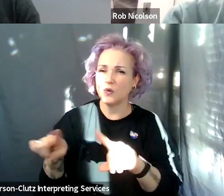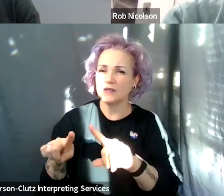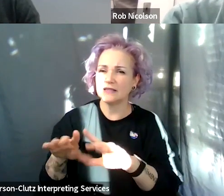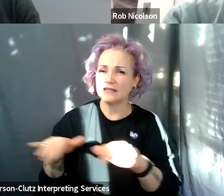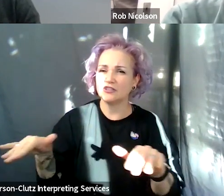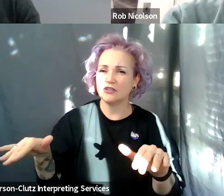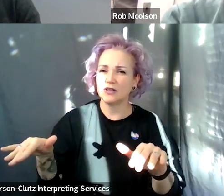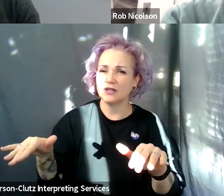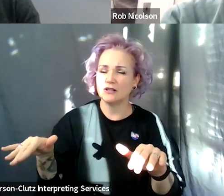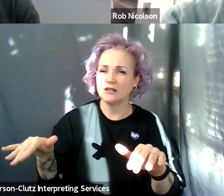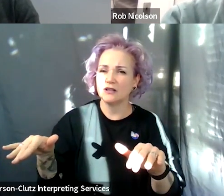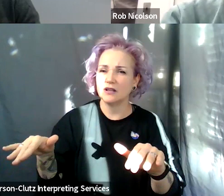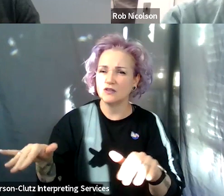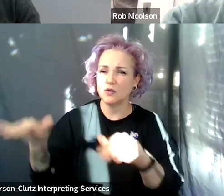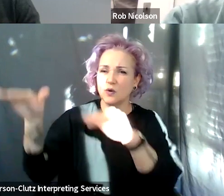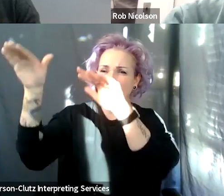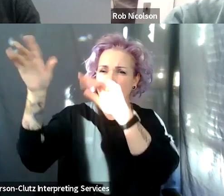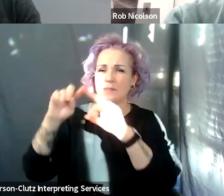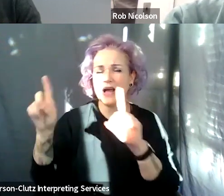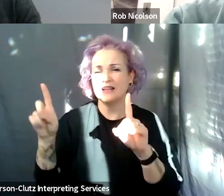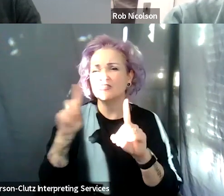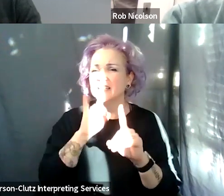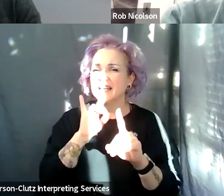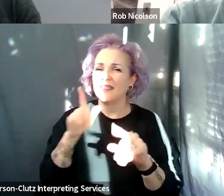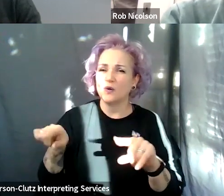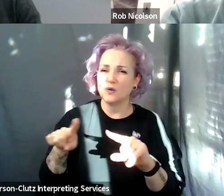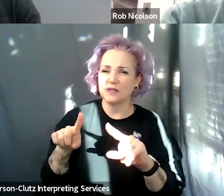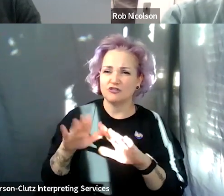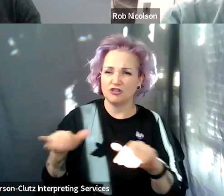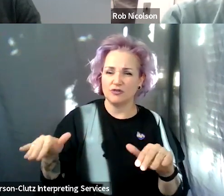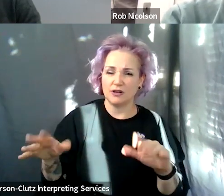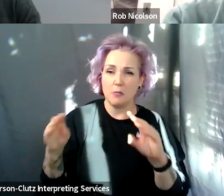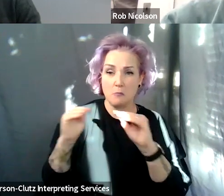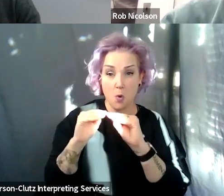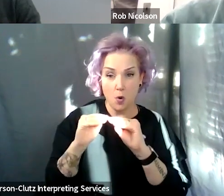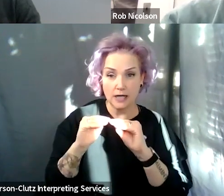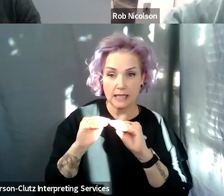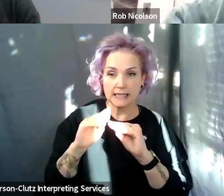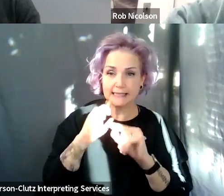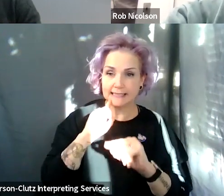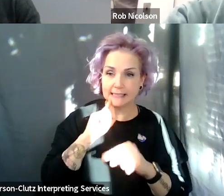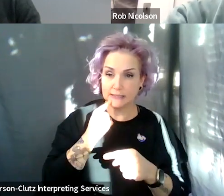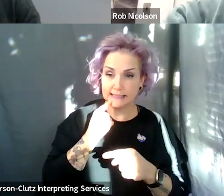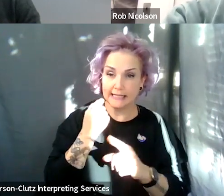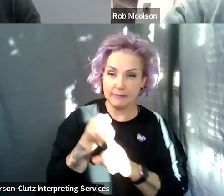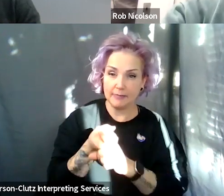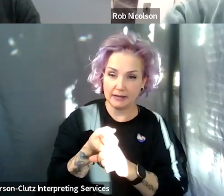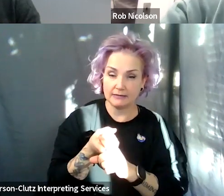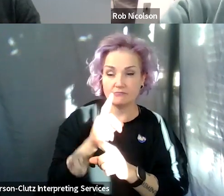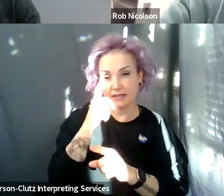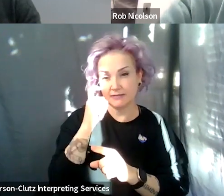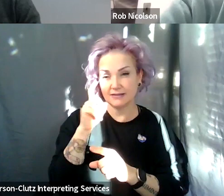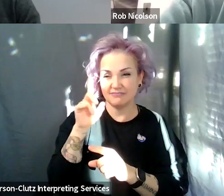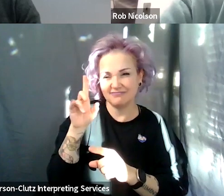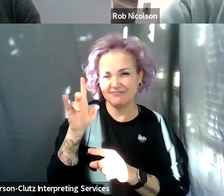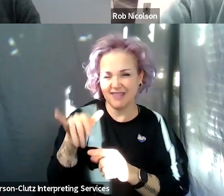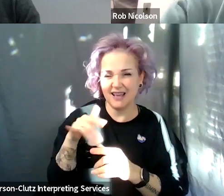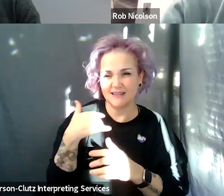rubella does to the fetus. And so I'm not sure it would be the same as what we think of as autism now. But regardless, I mean, that was one thing.